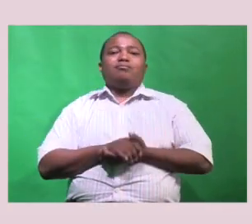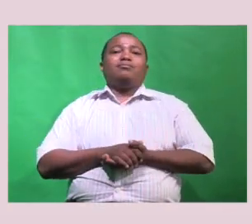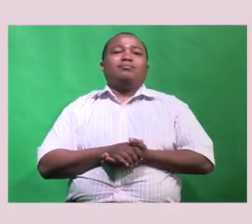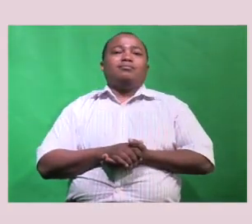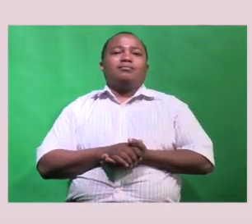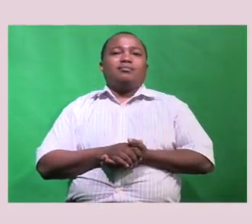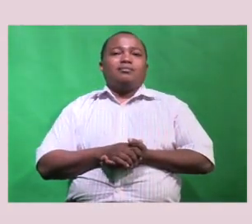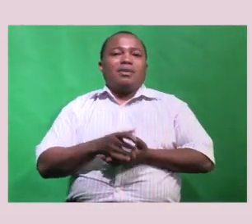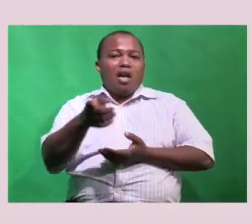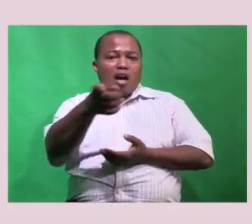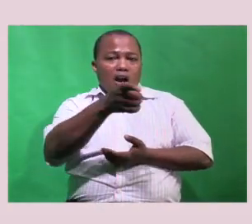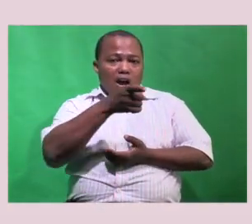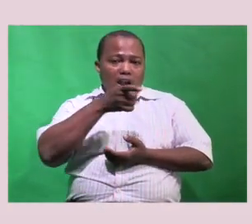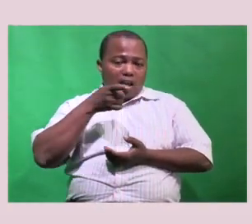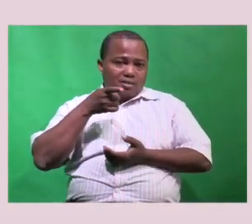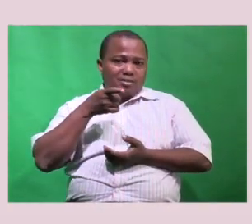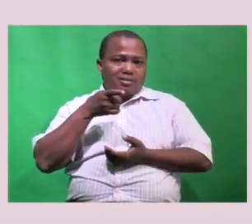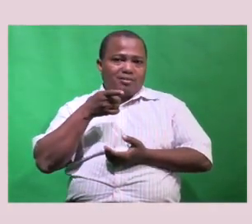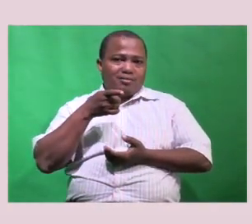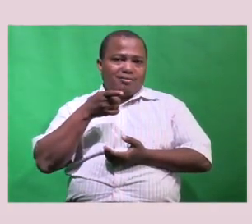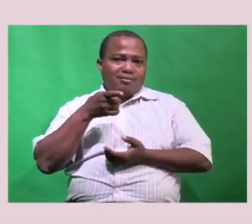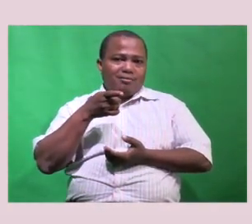Rent